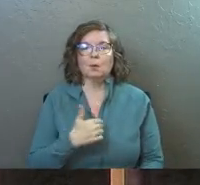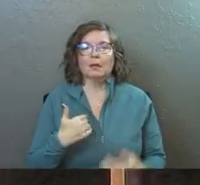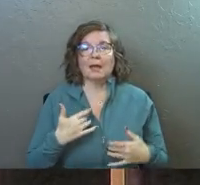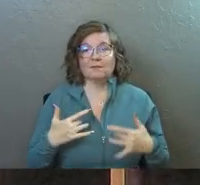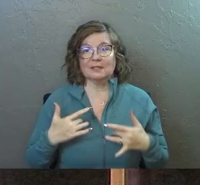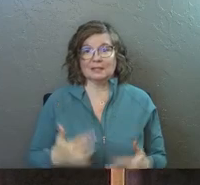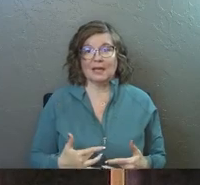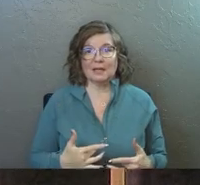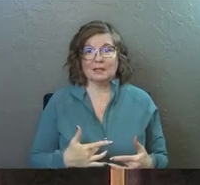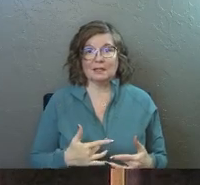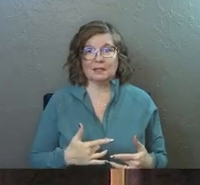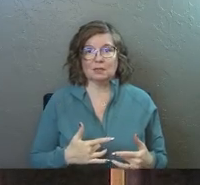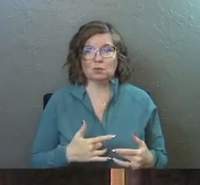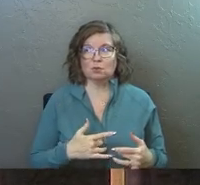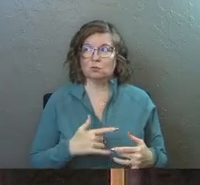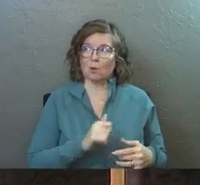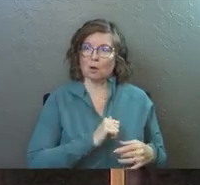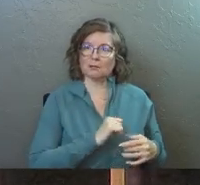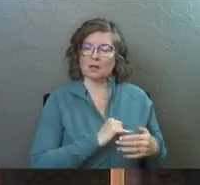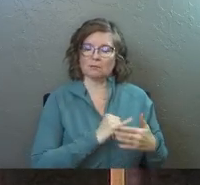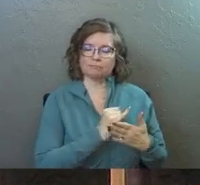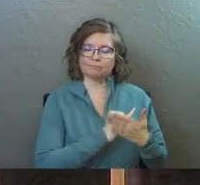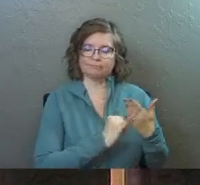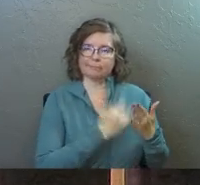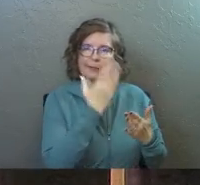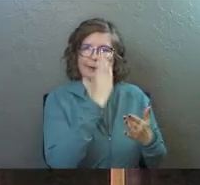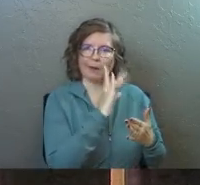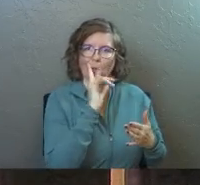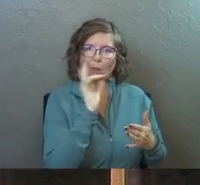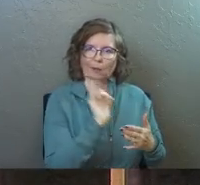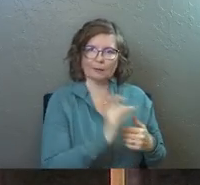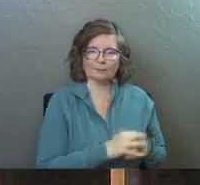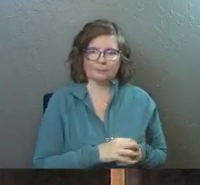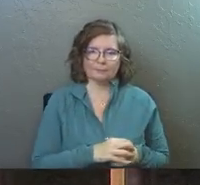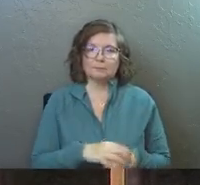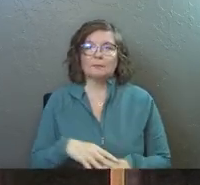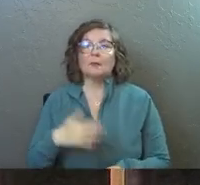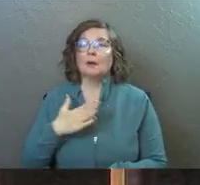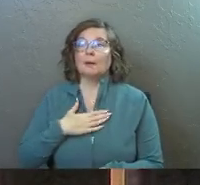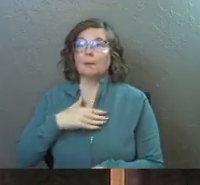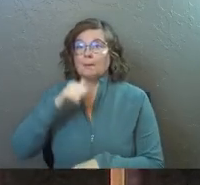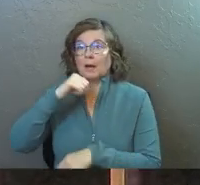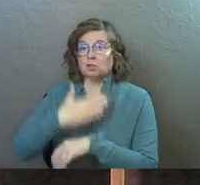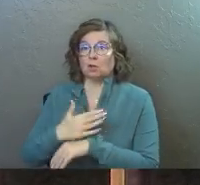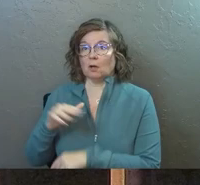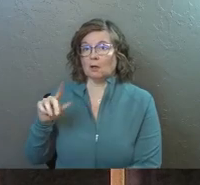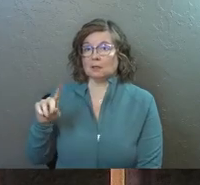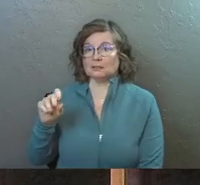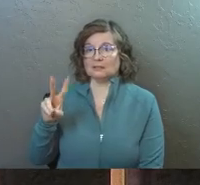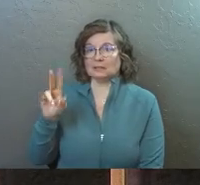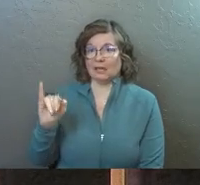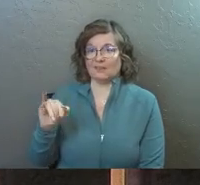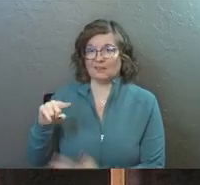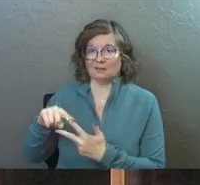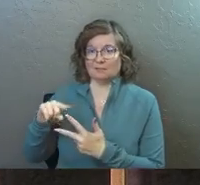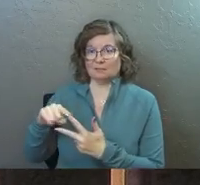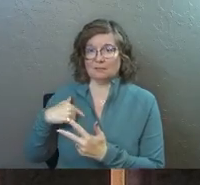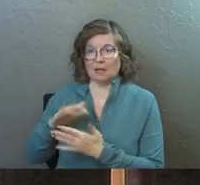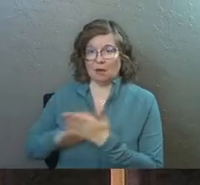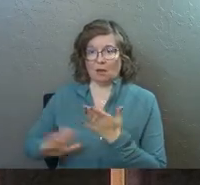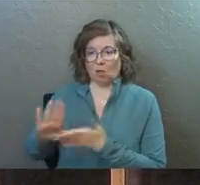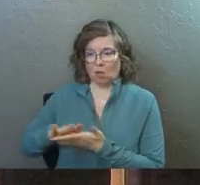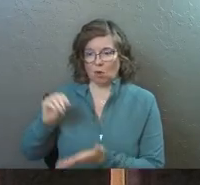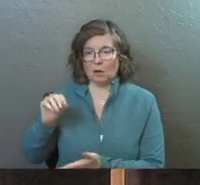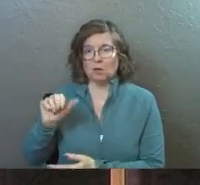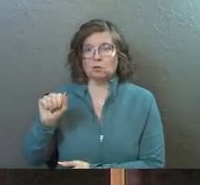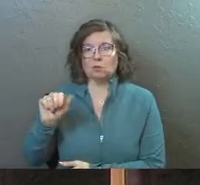have a tendency to paint a picture of God. My daughter, Davy, is at college right now. She's learning how to do animation. And